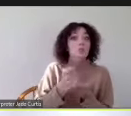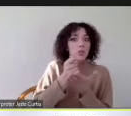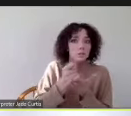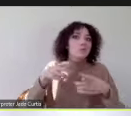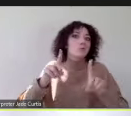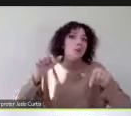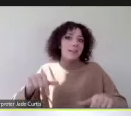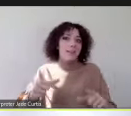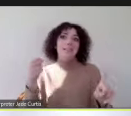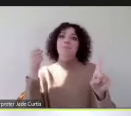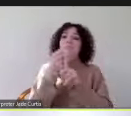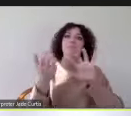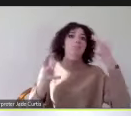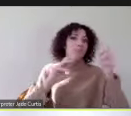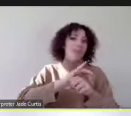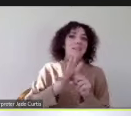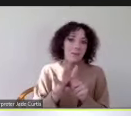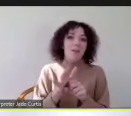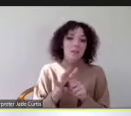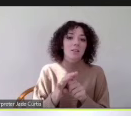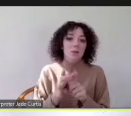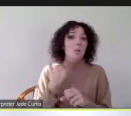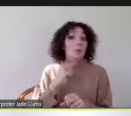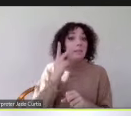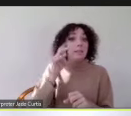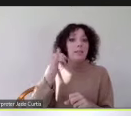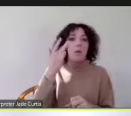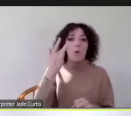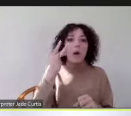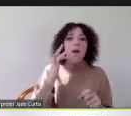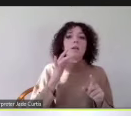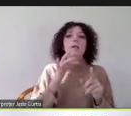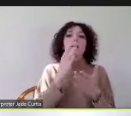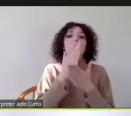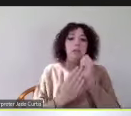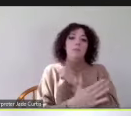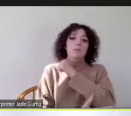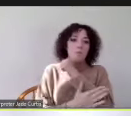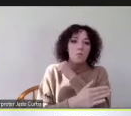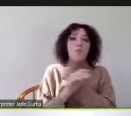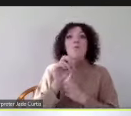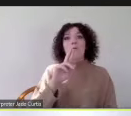COVID-19 pandemics are generally due to co-infections and secondary infections.